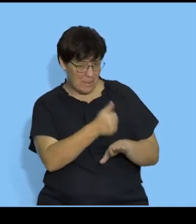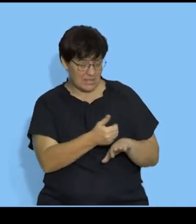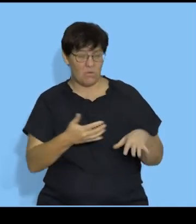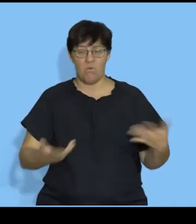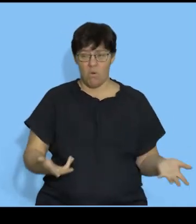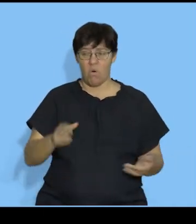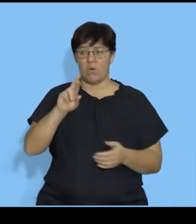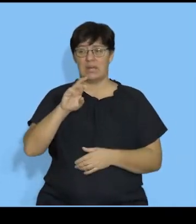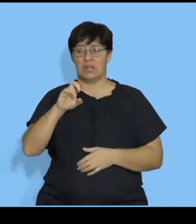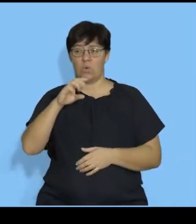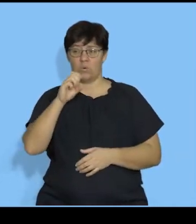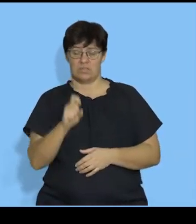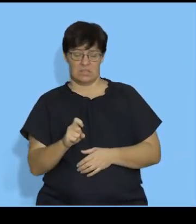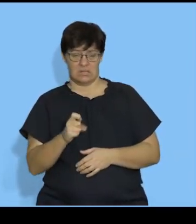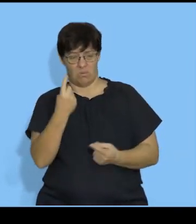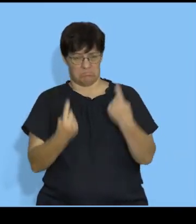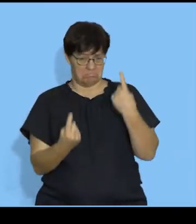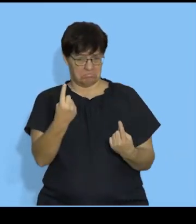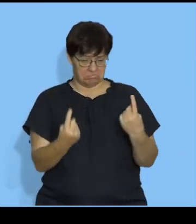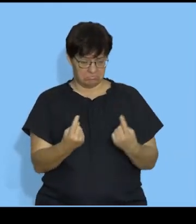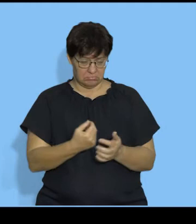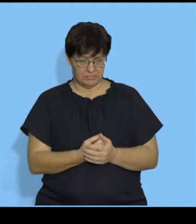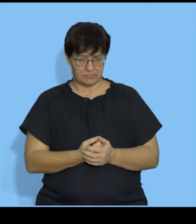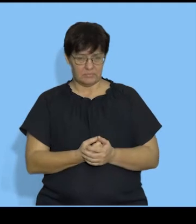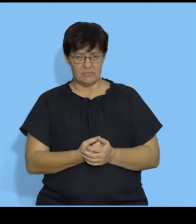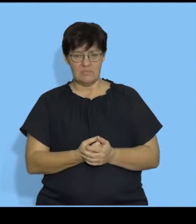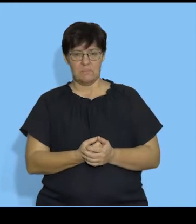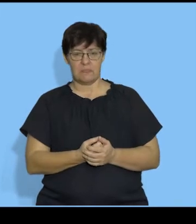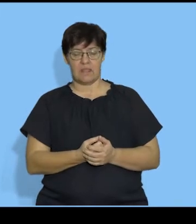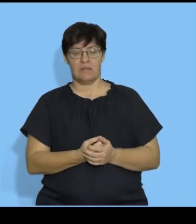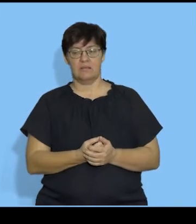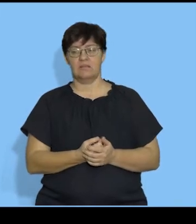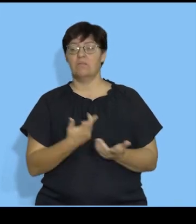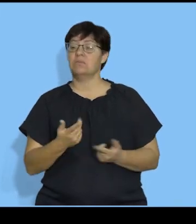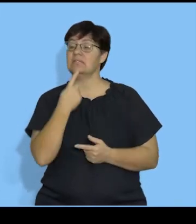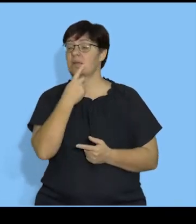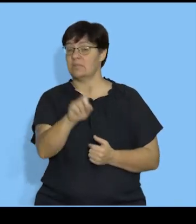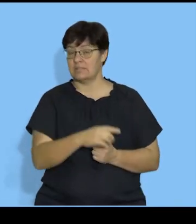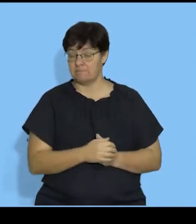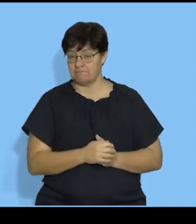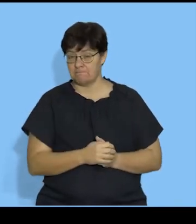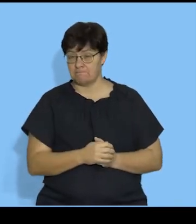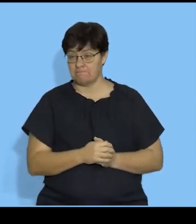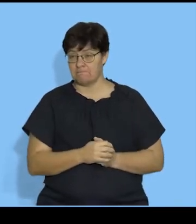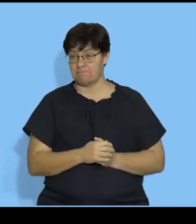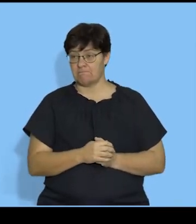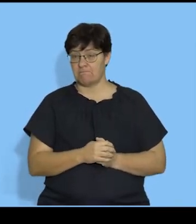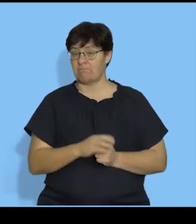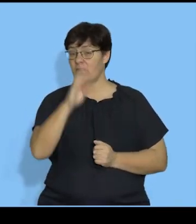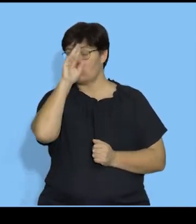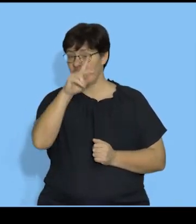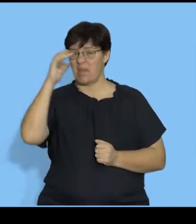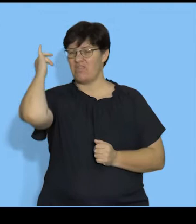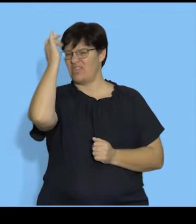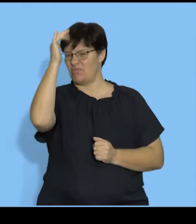reaction? That's what we want to understand. But also beyond that, we are saying that if you remember the